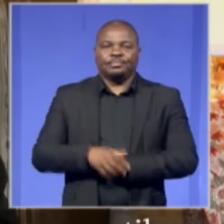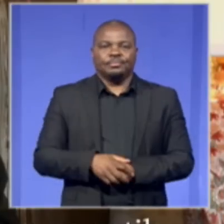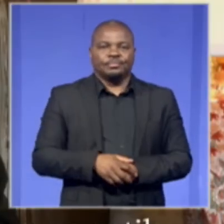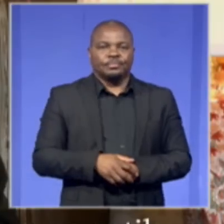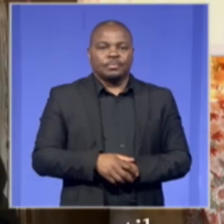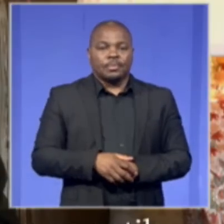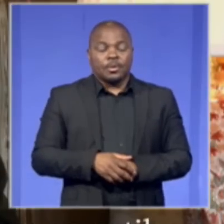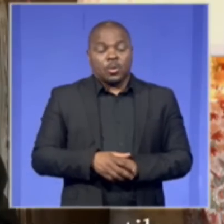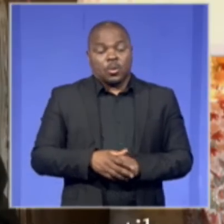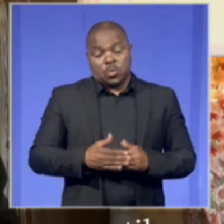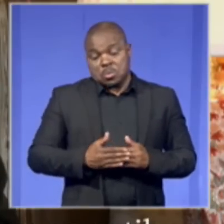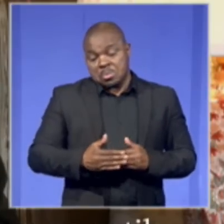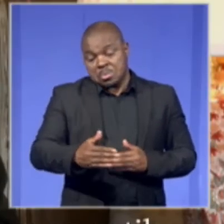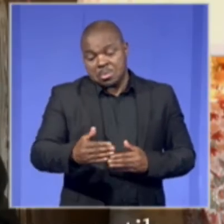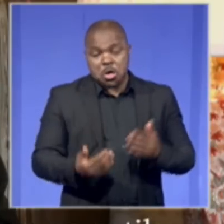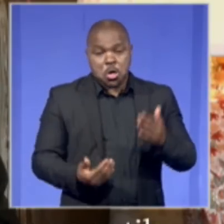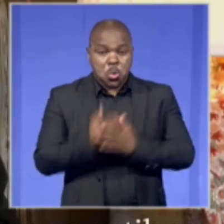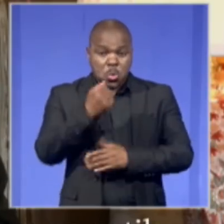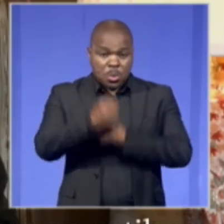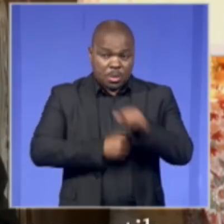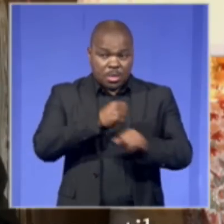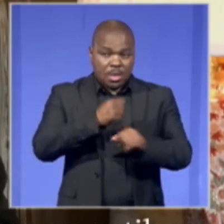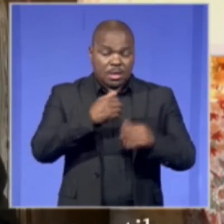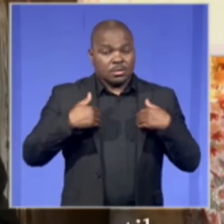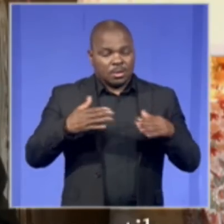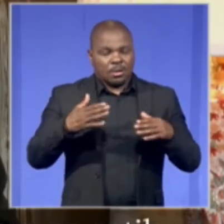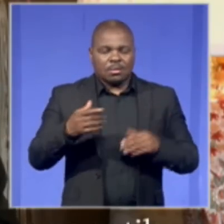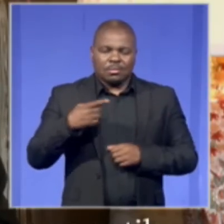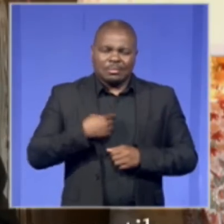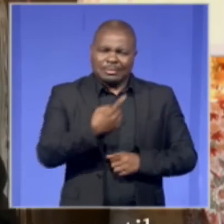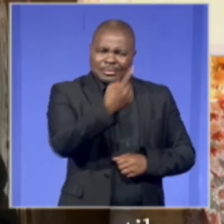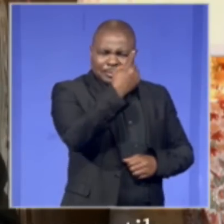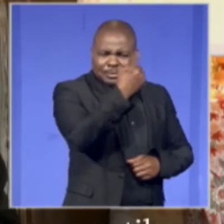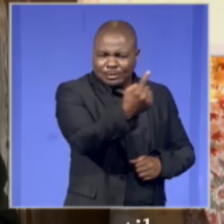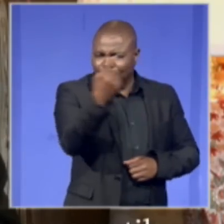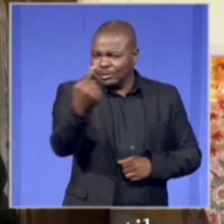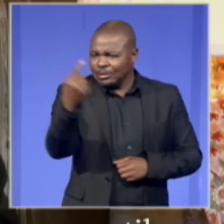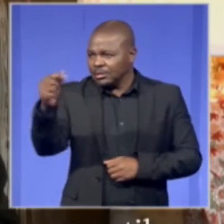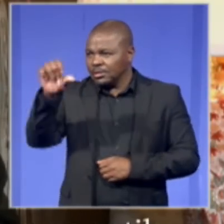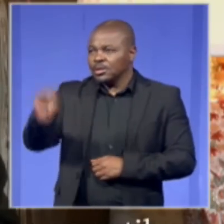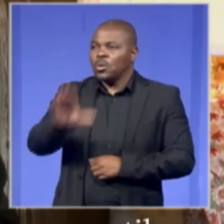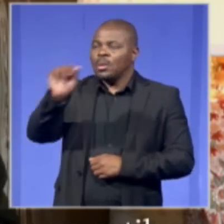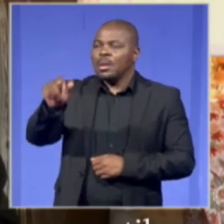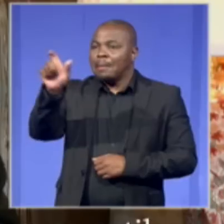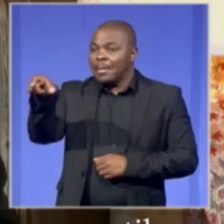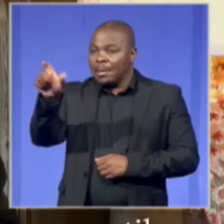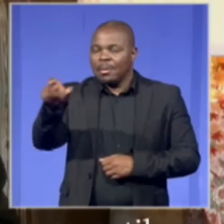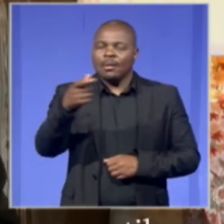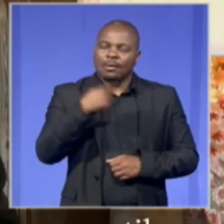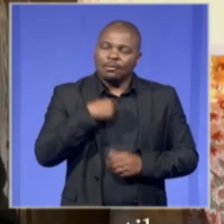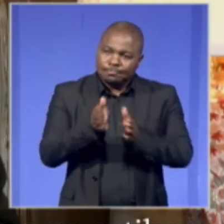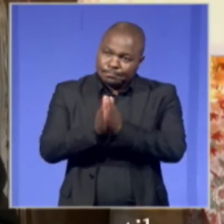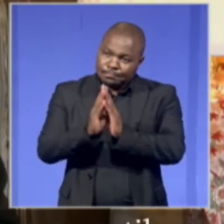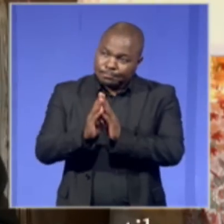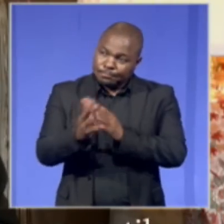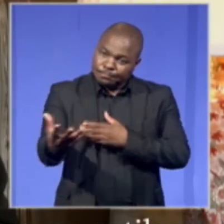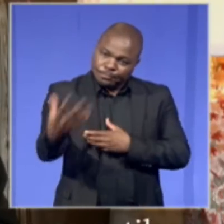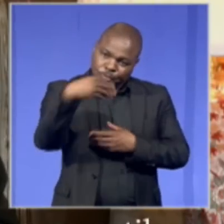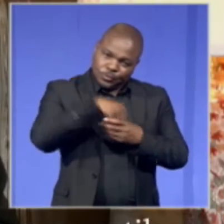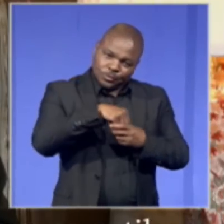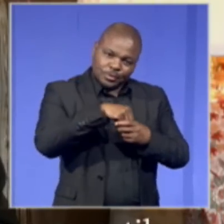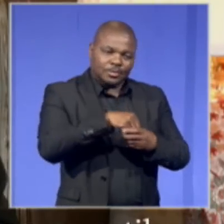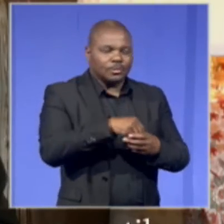on a new year, I call on each and every South African to be part of the journey towards a